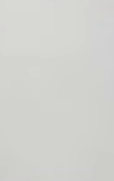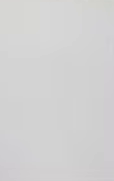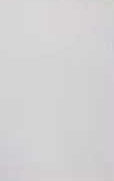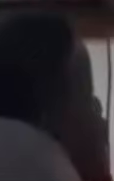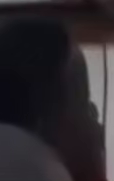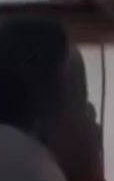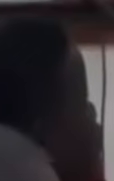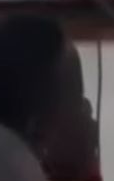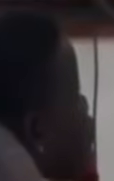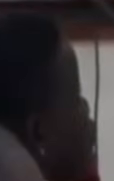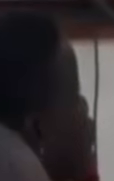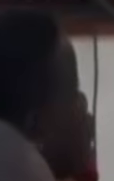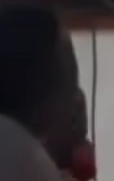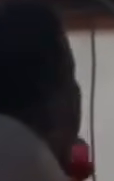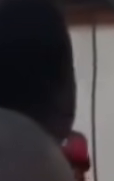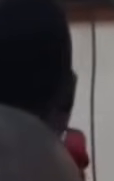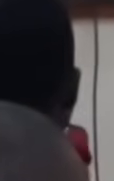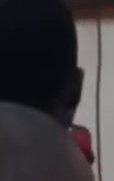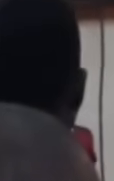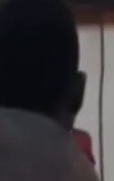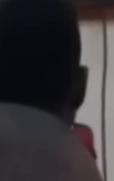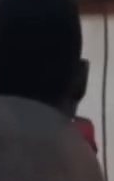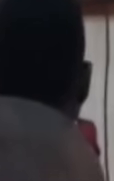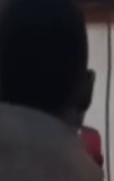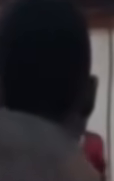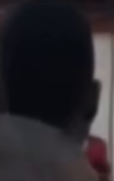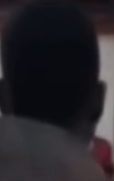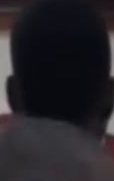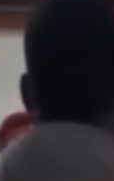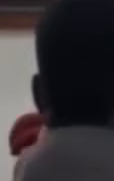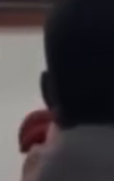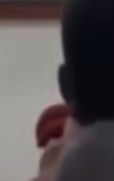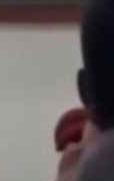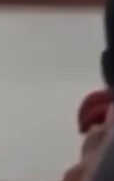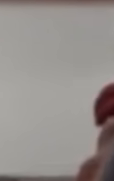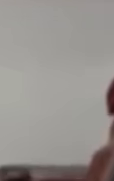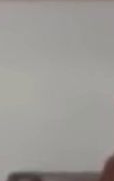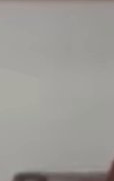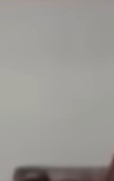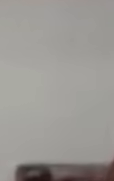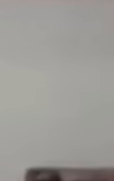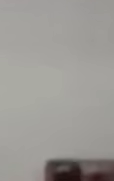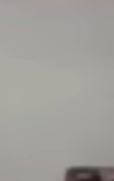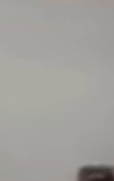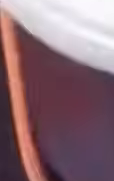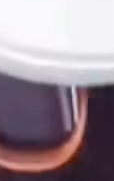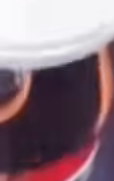Abako watu wakubi okutuwa ili amateka mungano nebata abantu bana bagudua kugwa butemu.